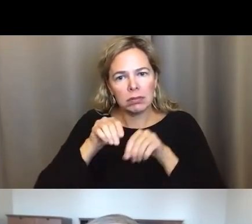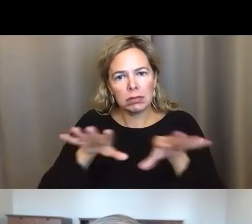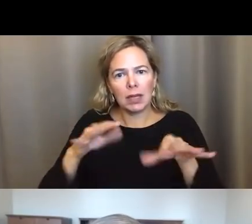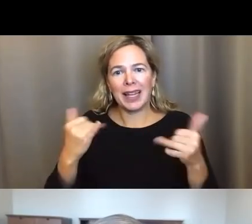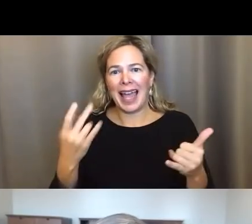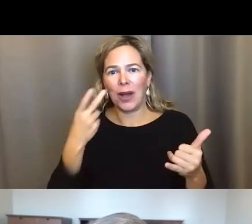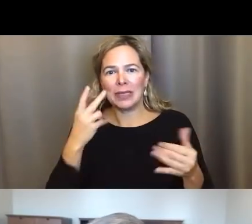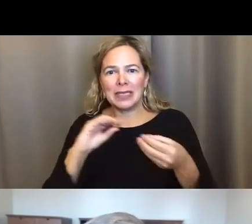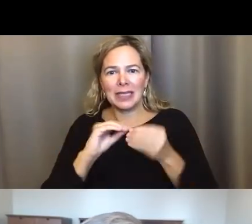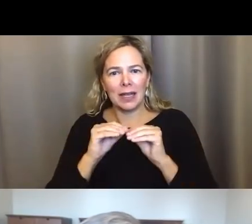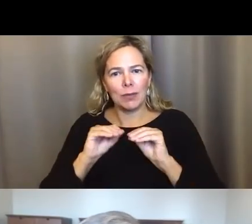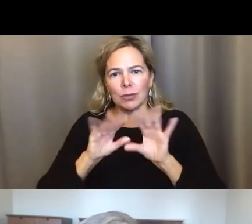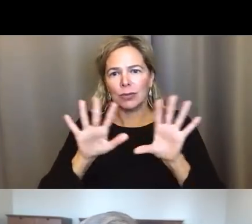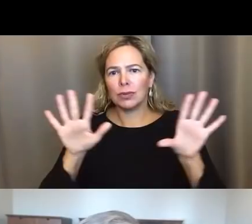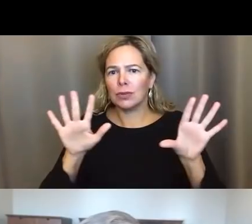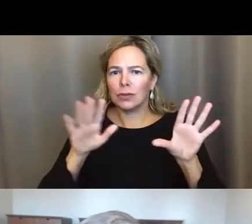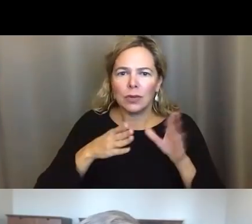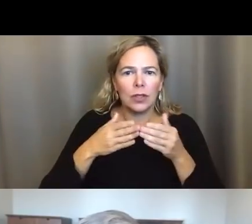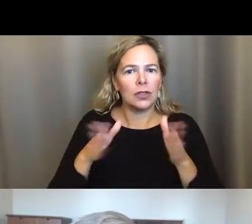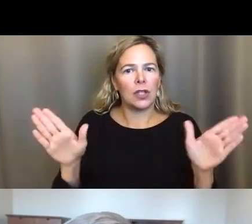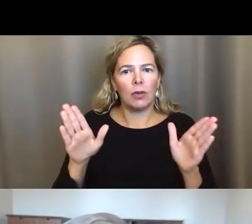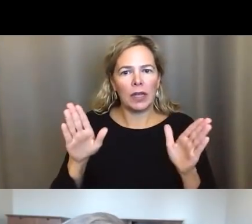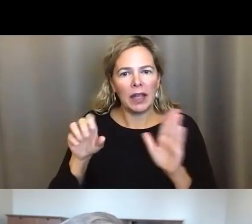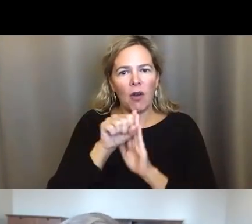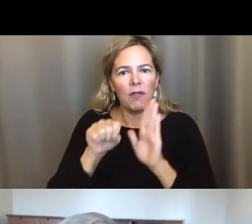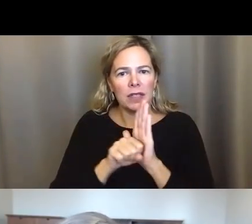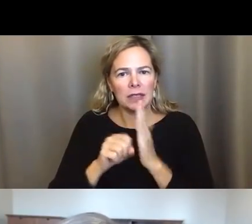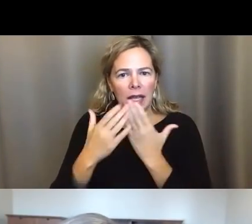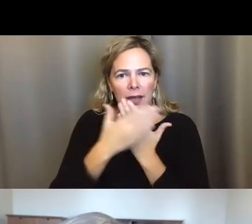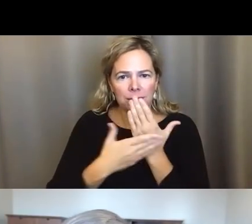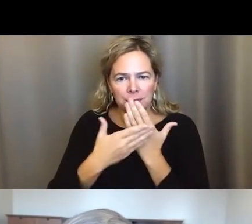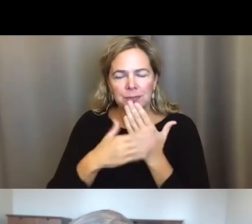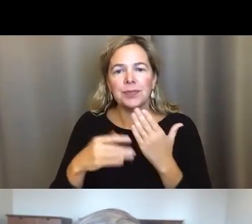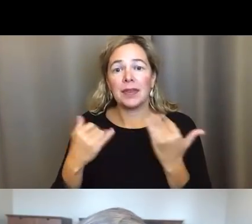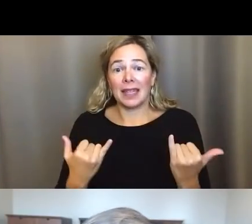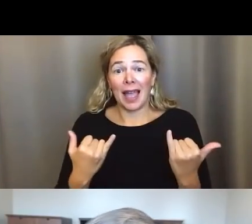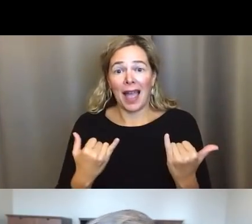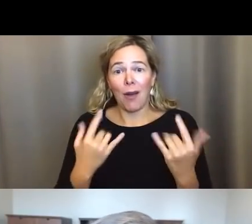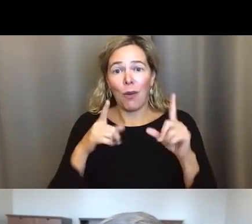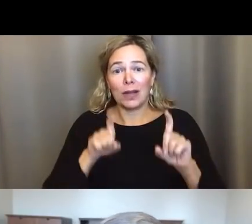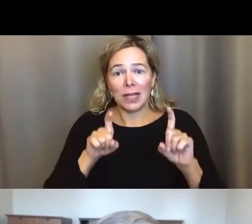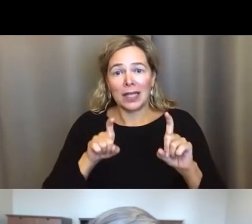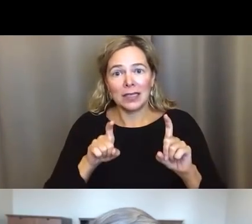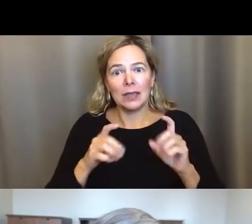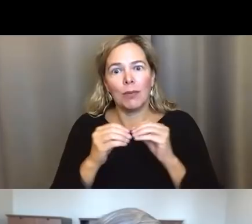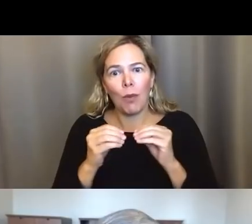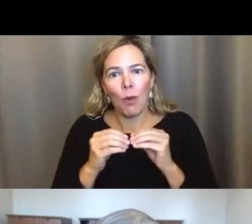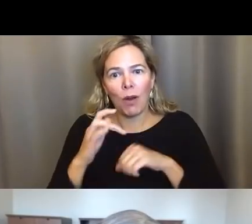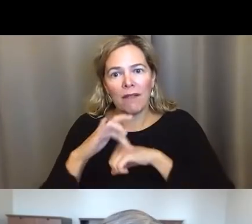state. Also, we had much more testing available now than we did in the spring. Many patients were sent